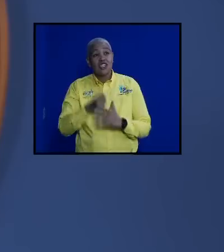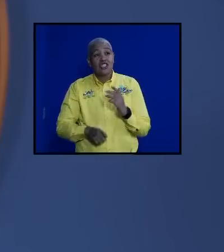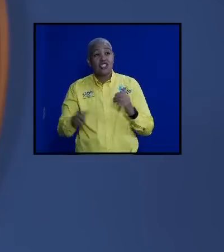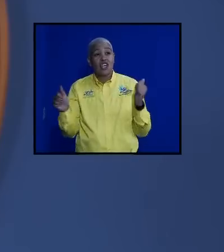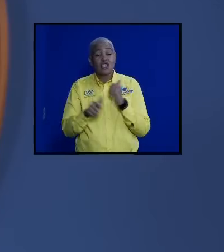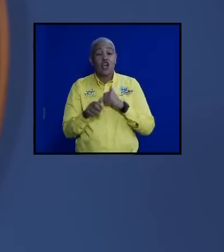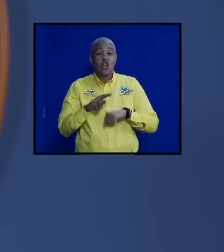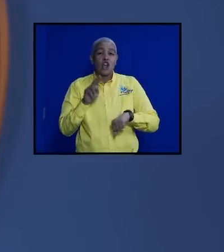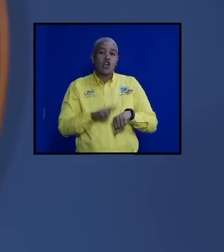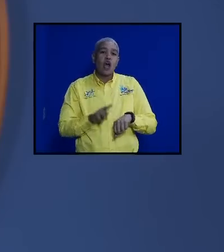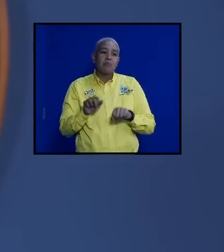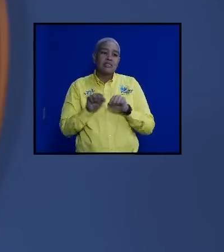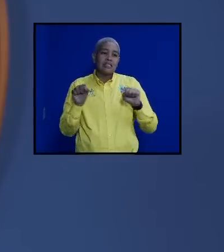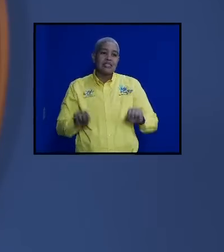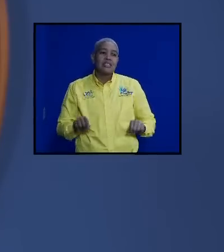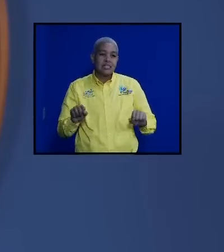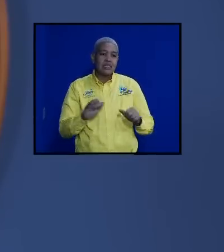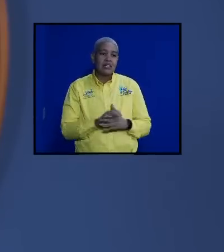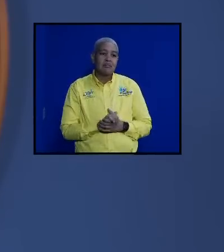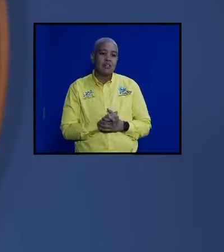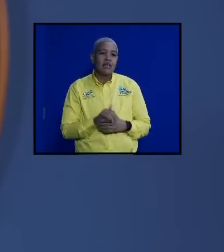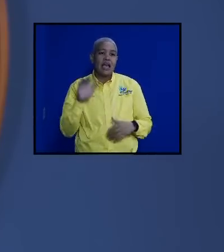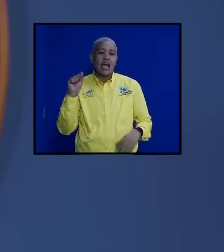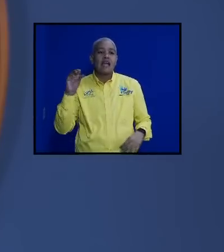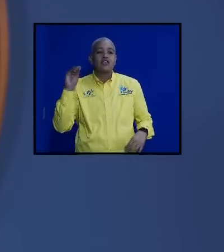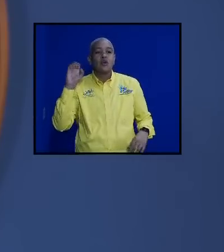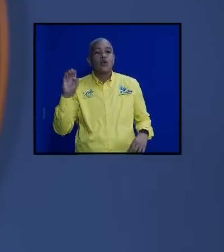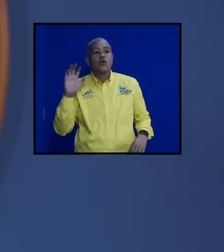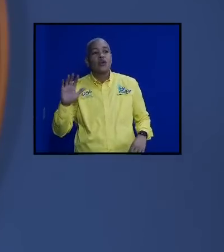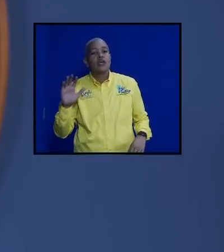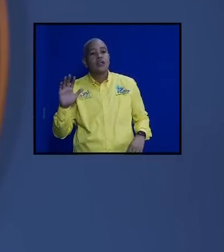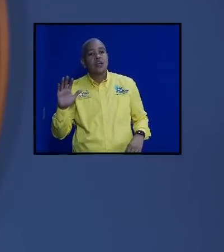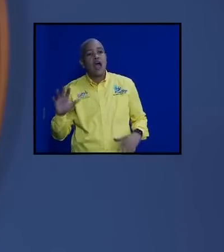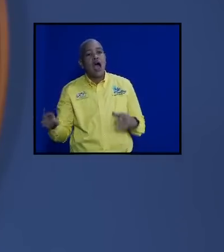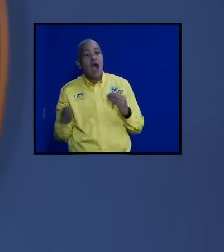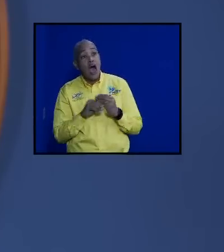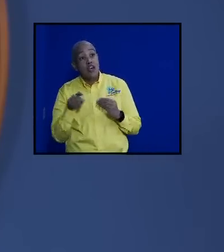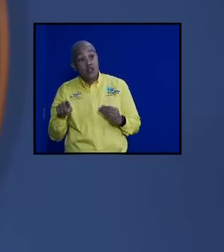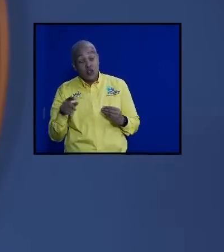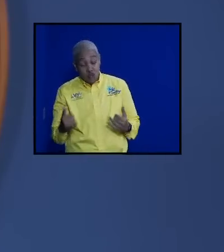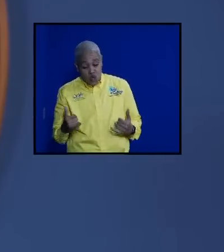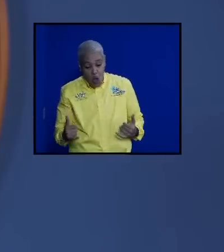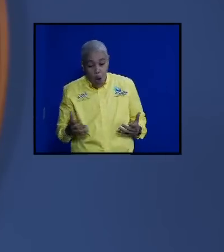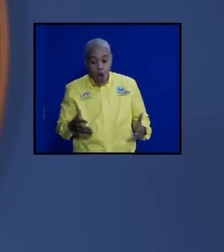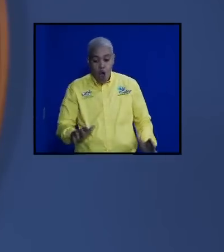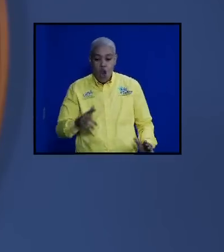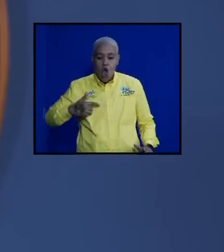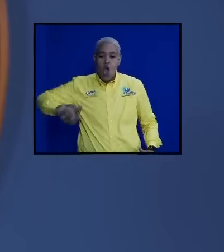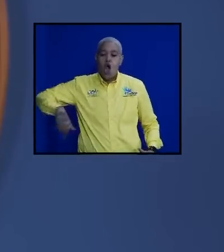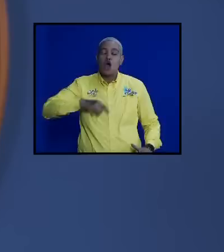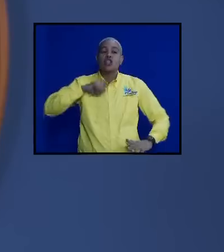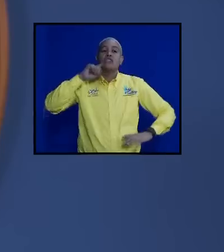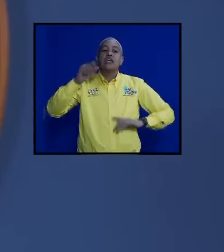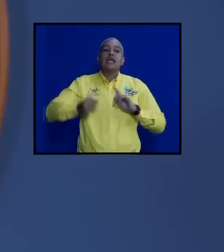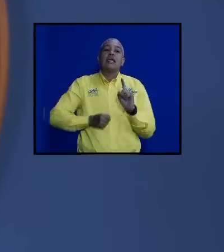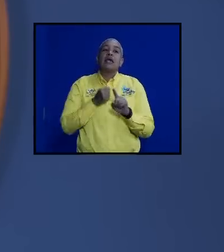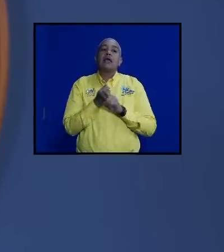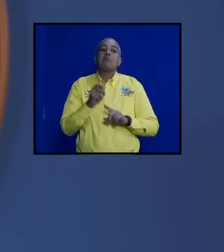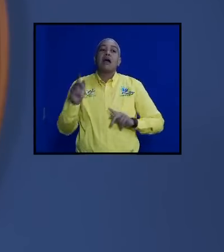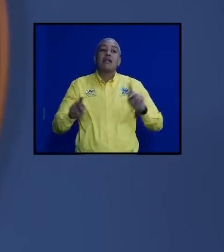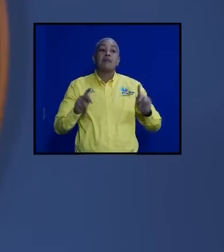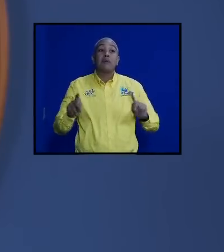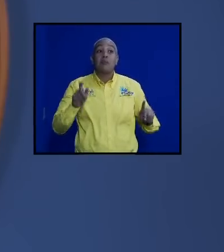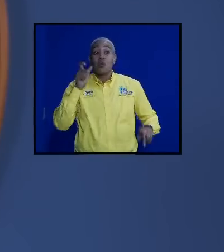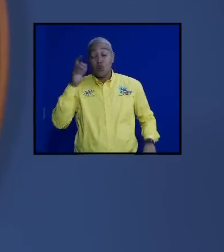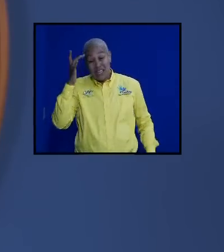normal system. The state of emergency, on top of those guys, now allows us to impact the people who